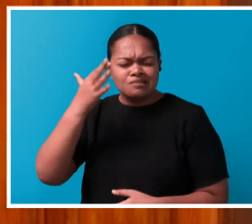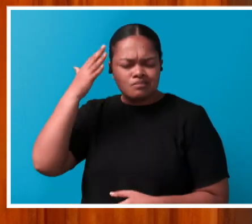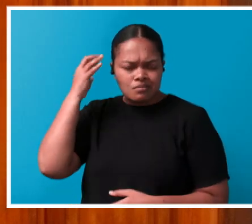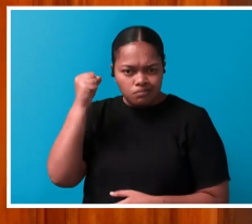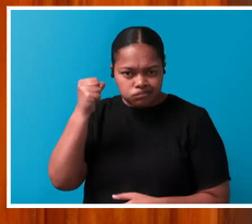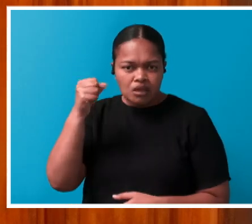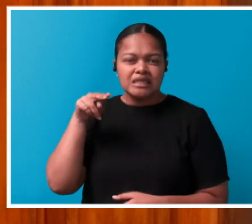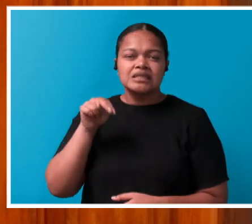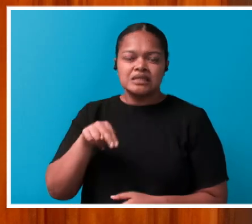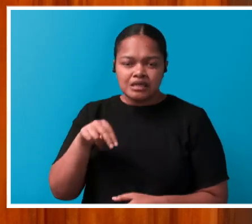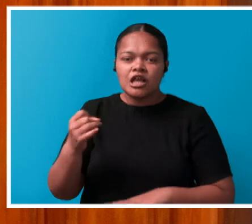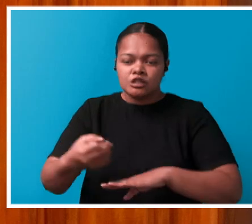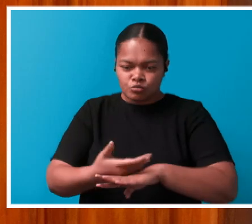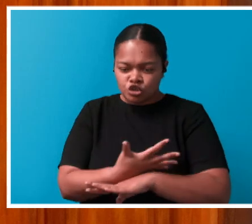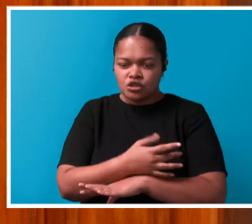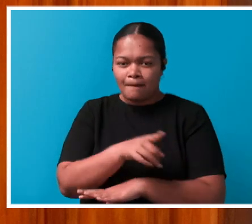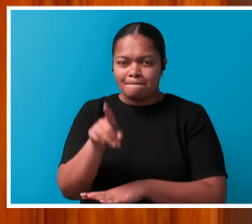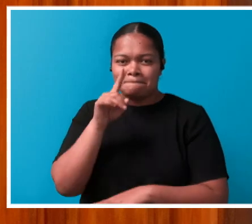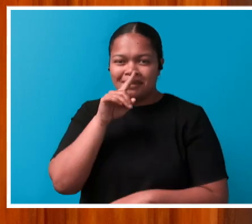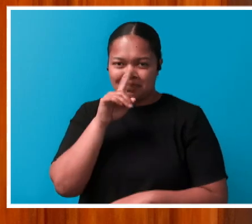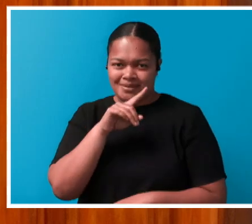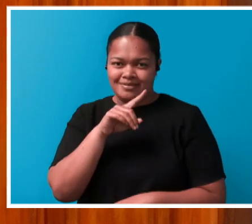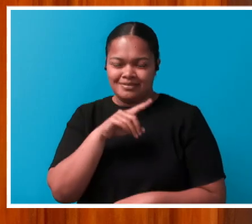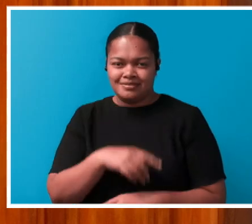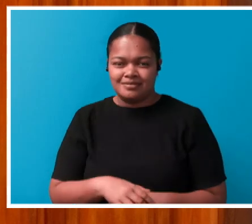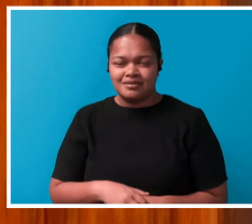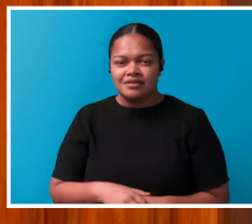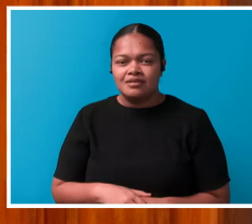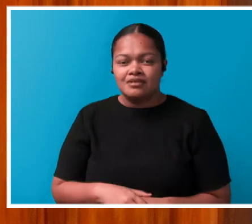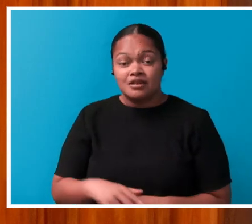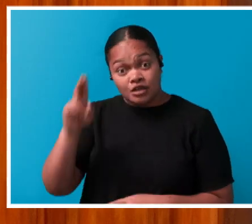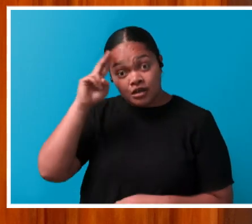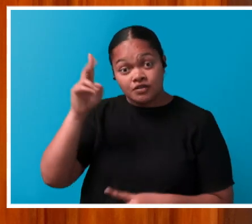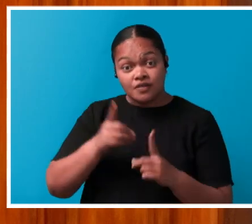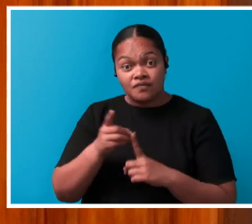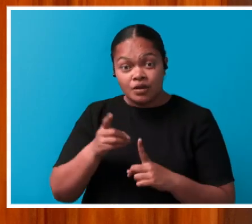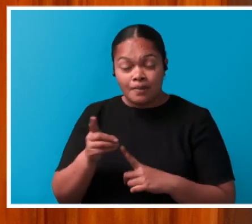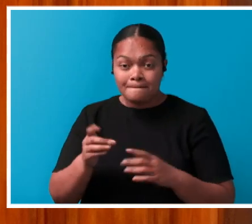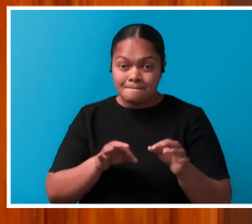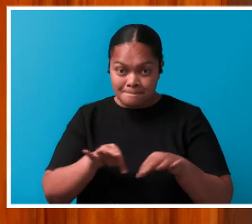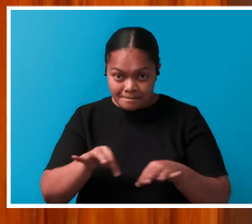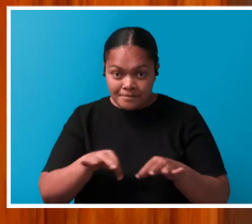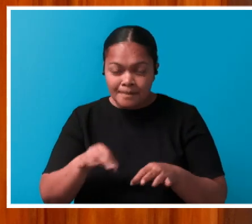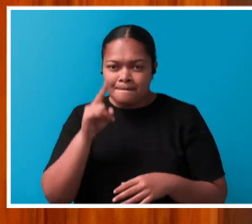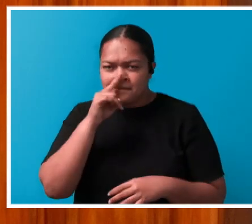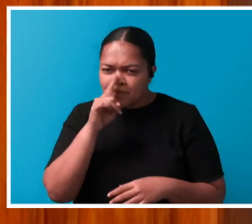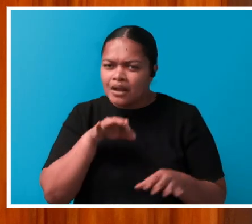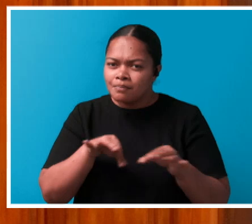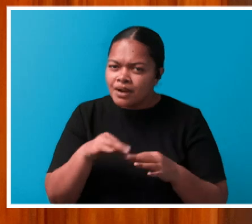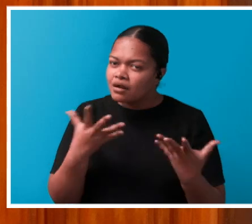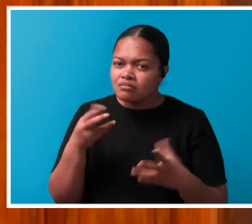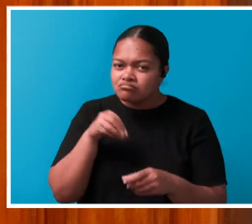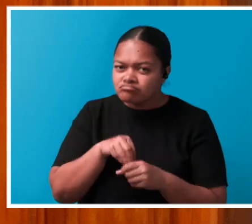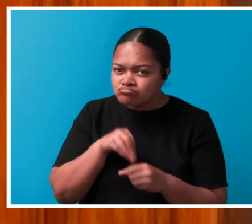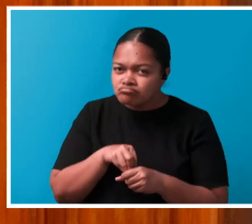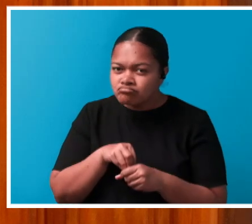and aspirations of our people. Speaker, sir, the National Development Plan, or the People's Plan, include